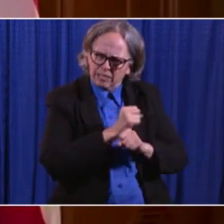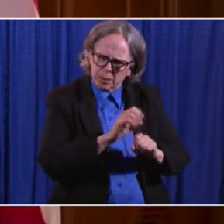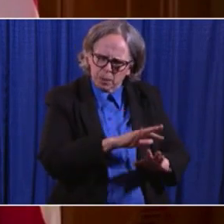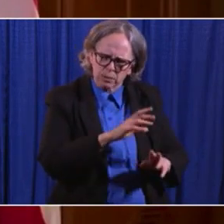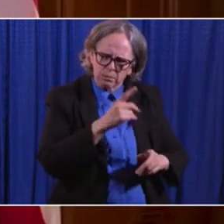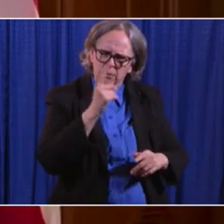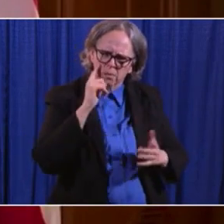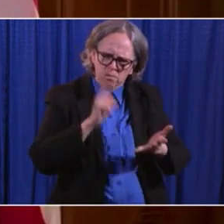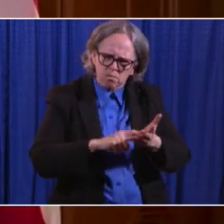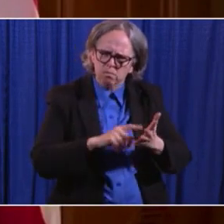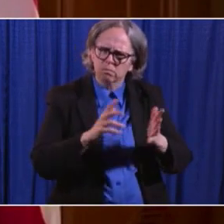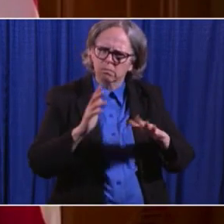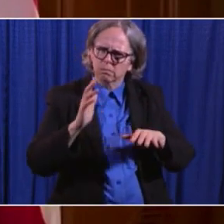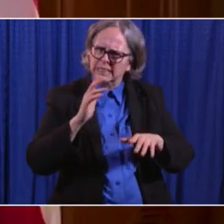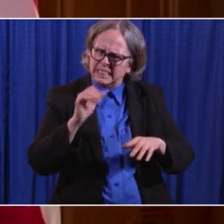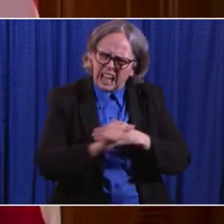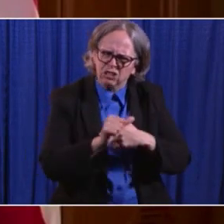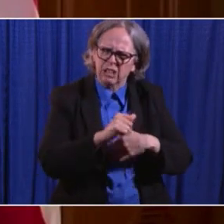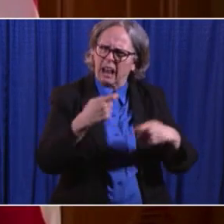very, very much here.